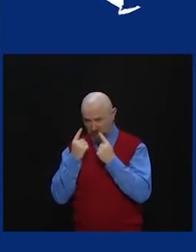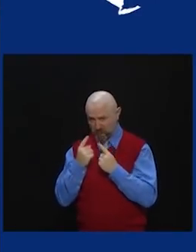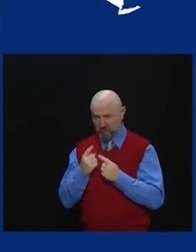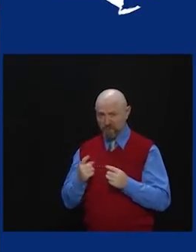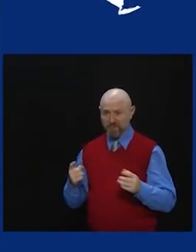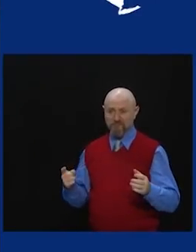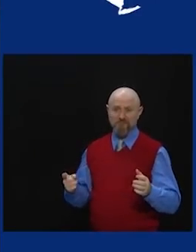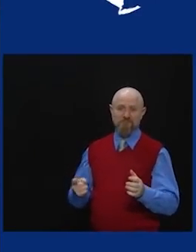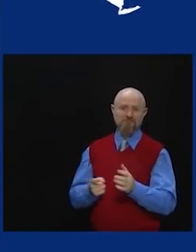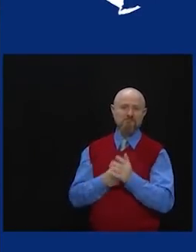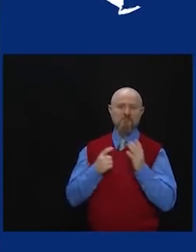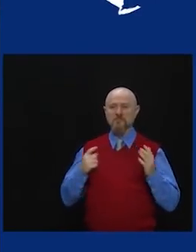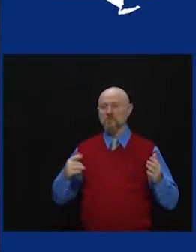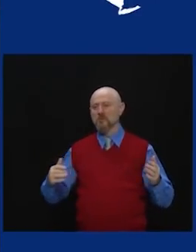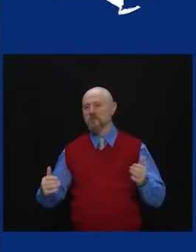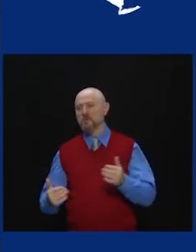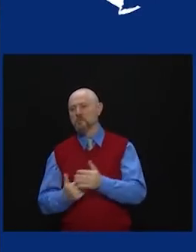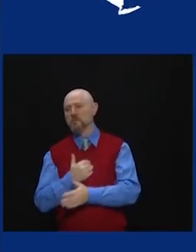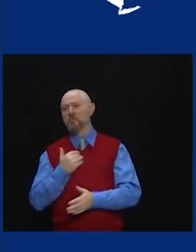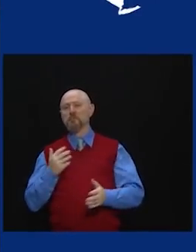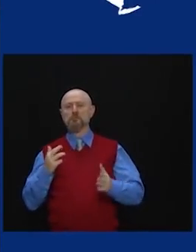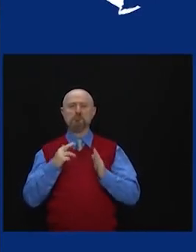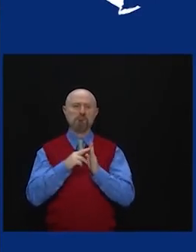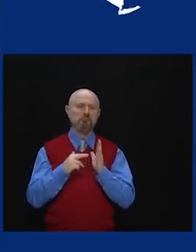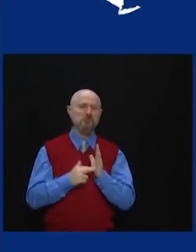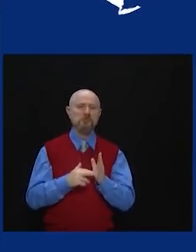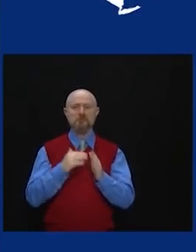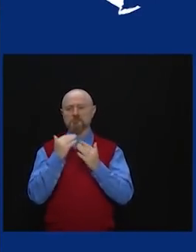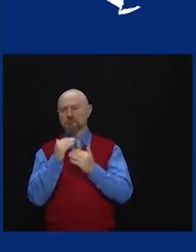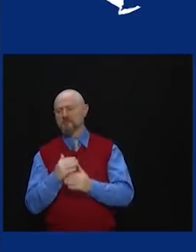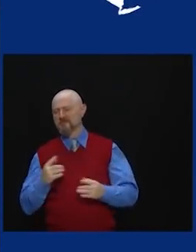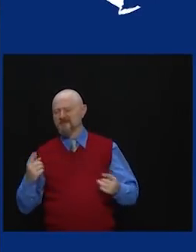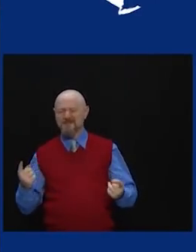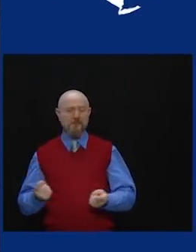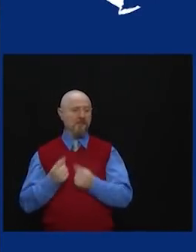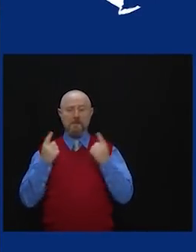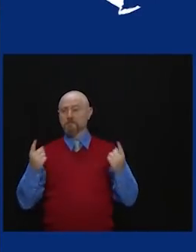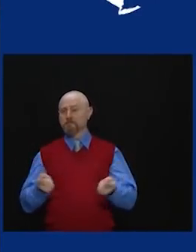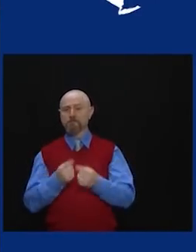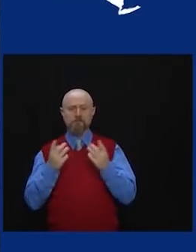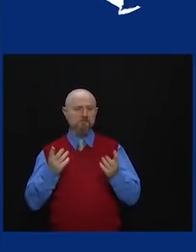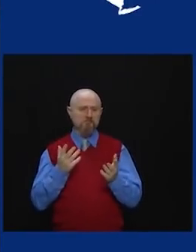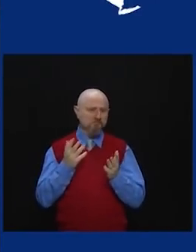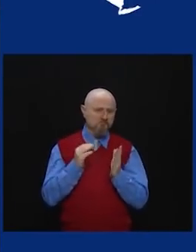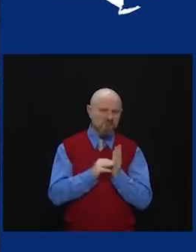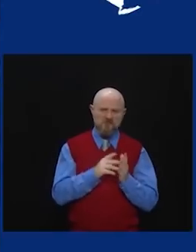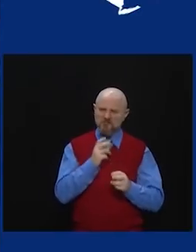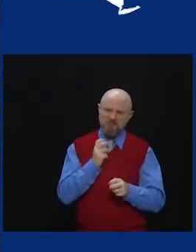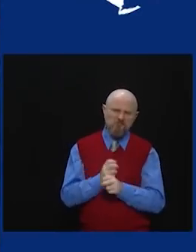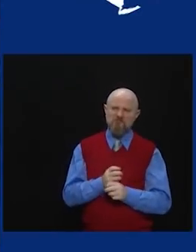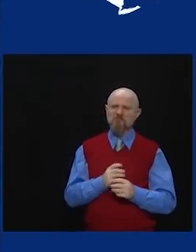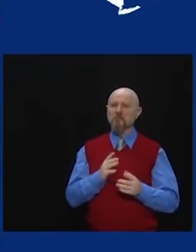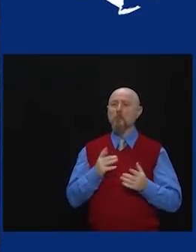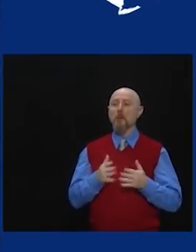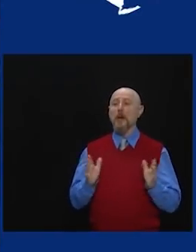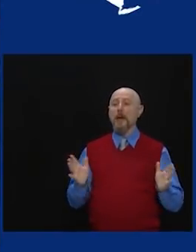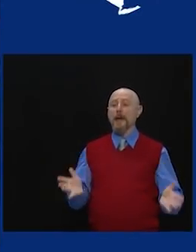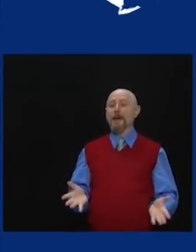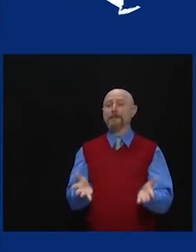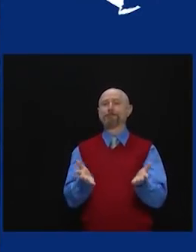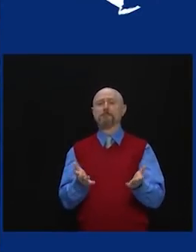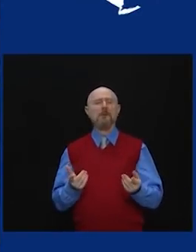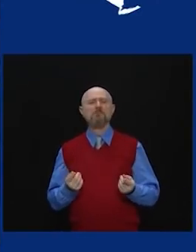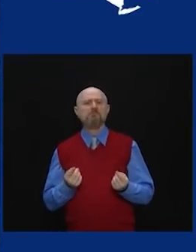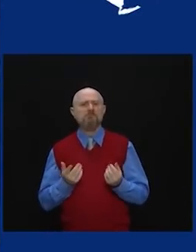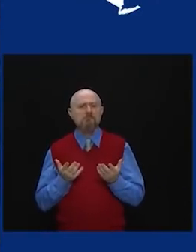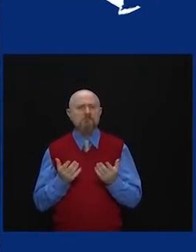Adams has or Bill de Blasio put in place, or something in the schools, just broadly. We've been watching what has been